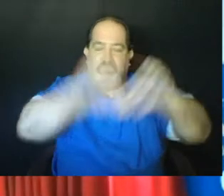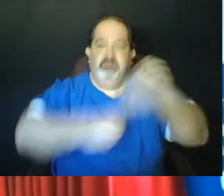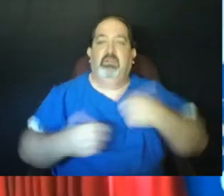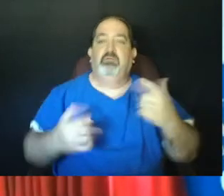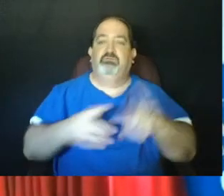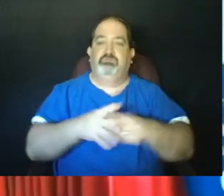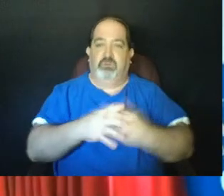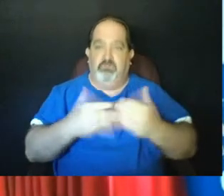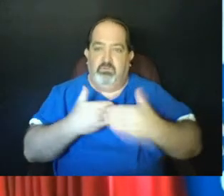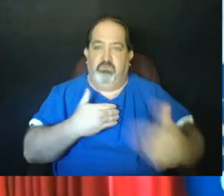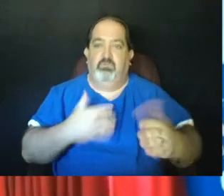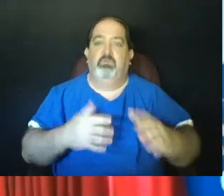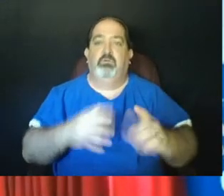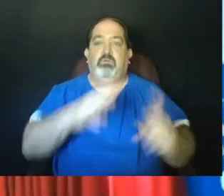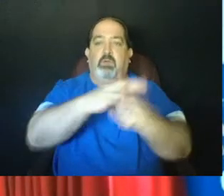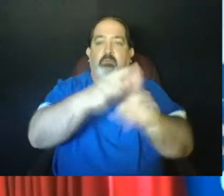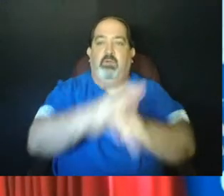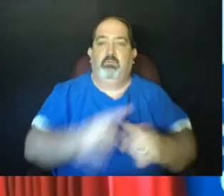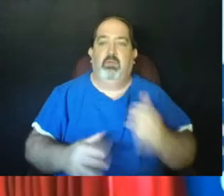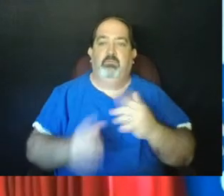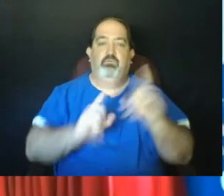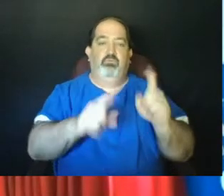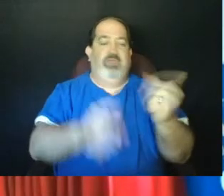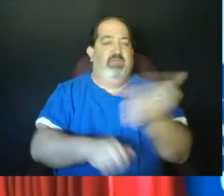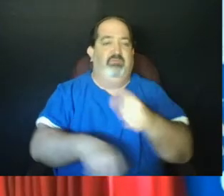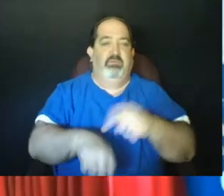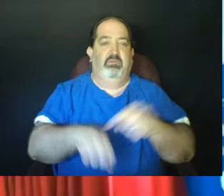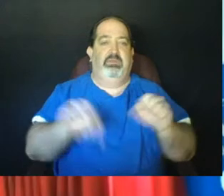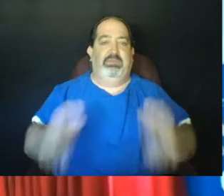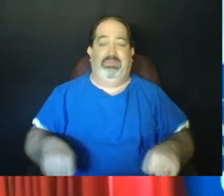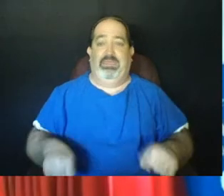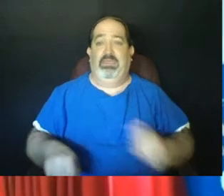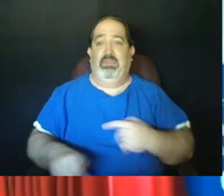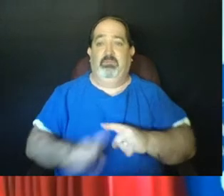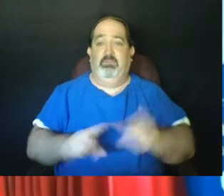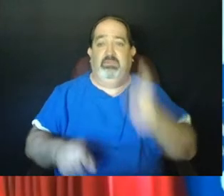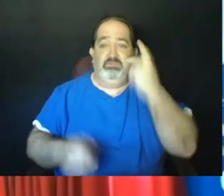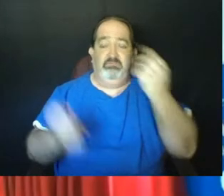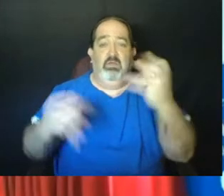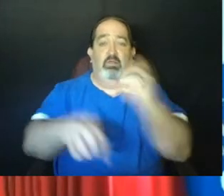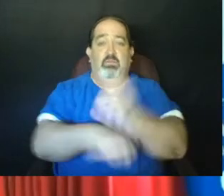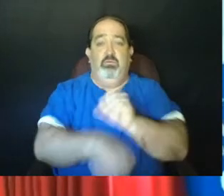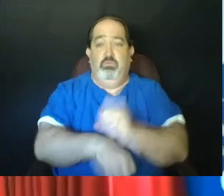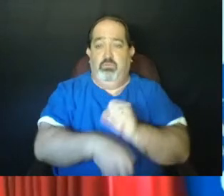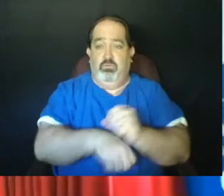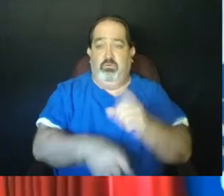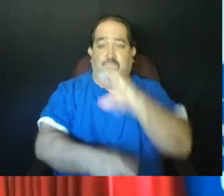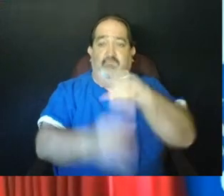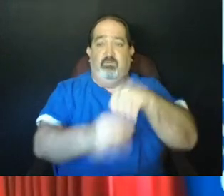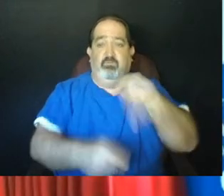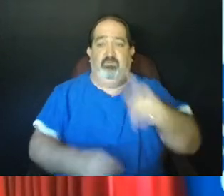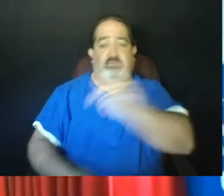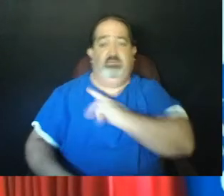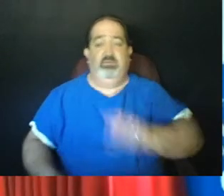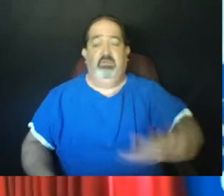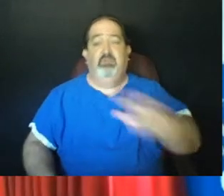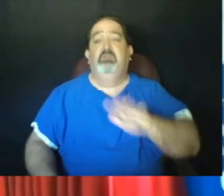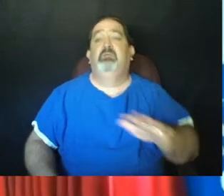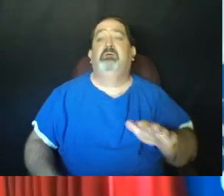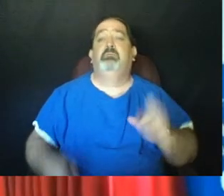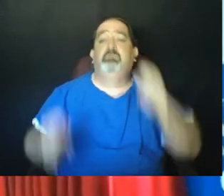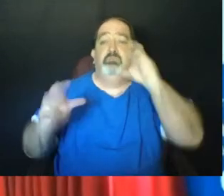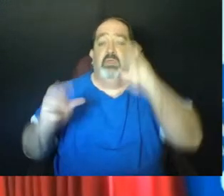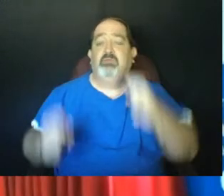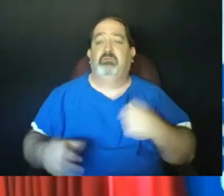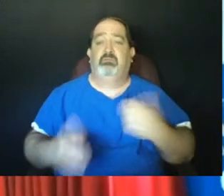more as it's starting to come up. I'm going to be there for almost everything I can. But just seeing all the work that's been put into this kingdom is absolutely amazing, and it still brings